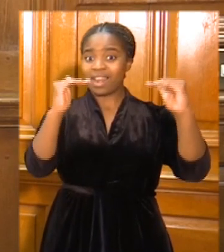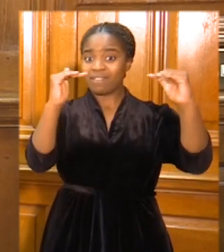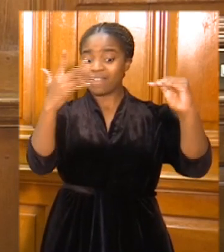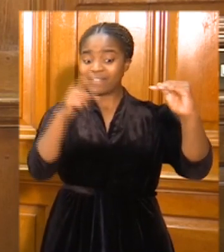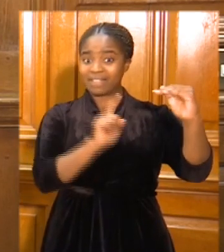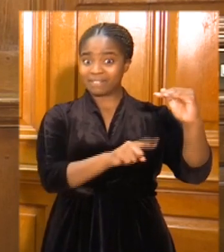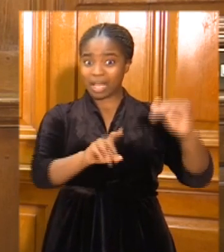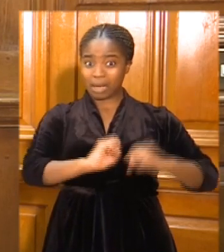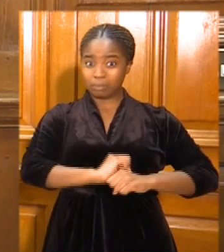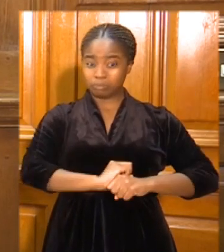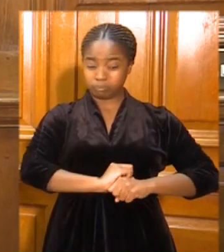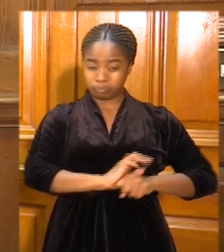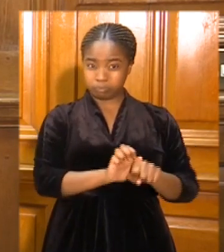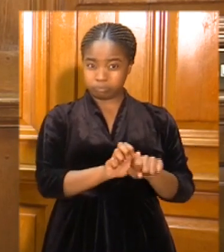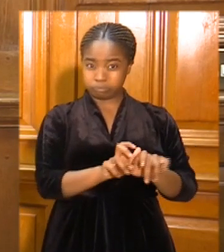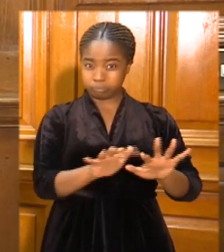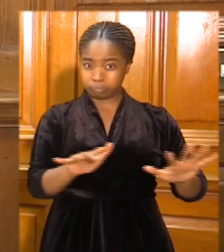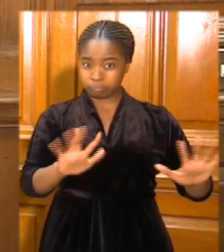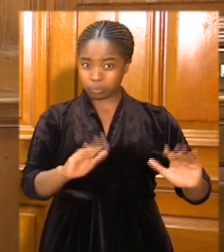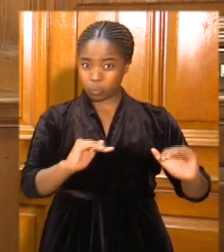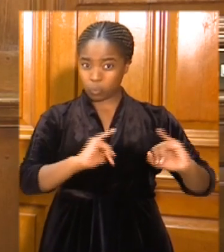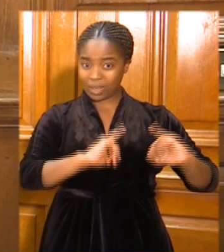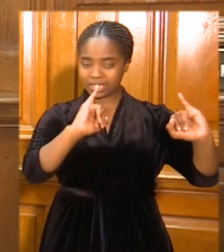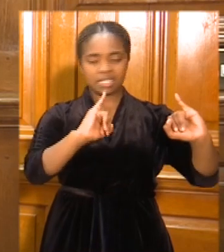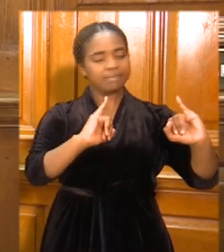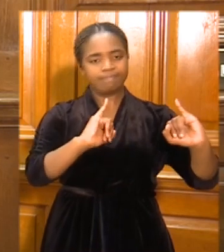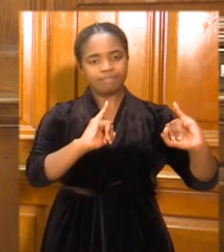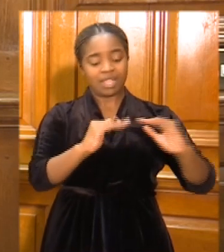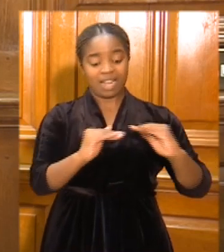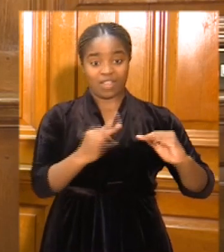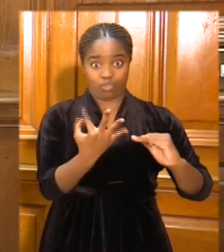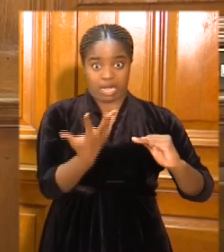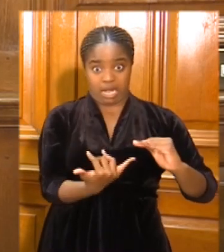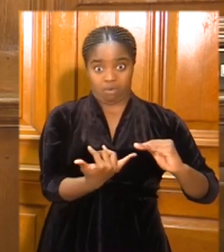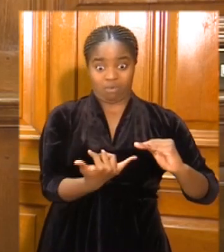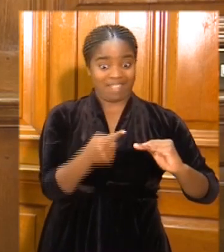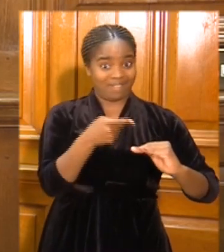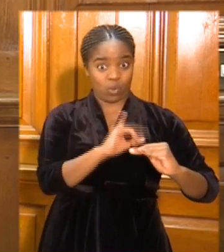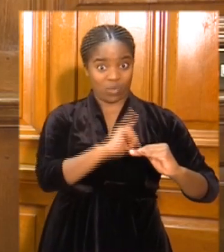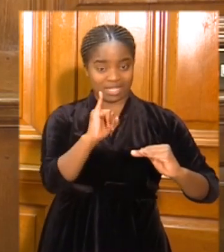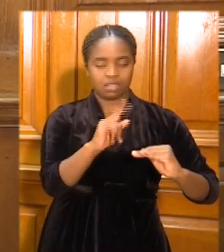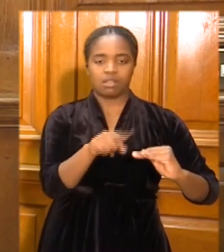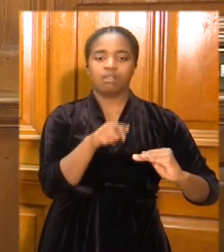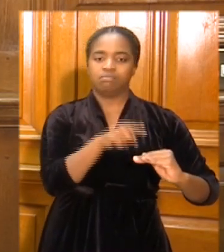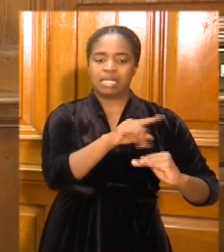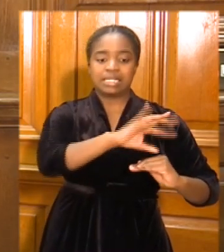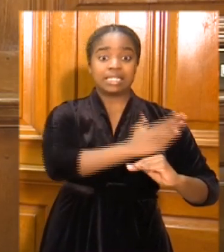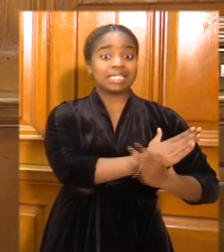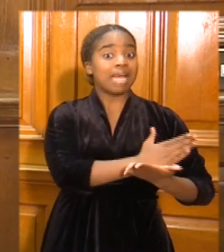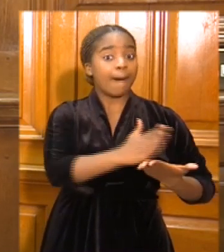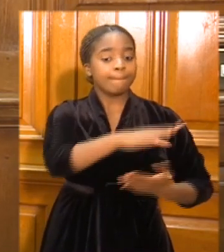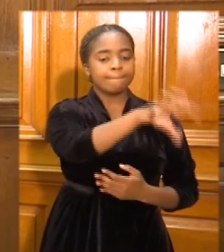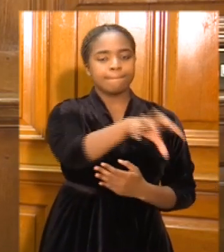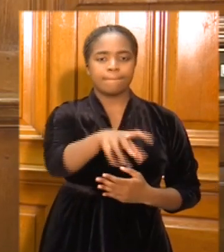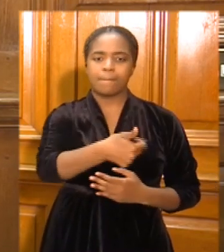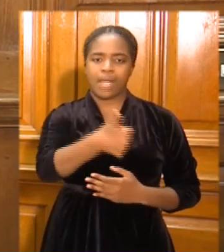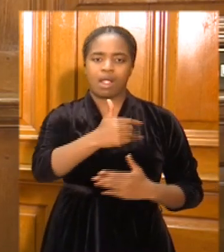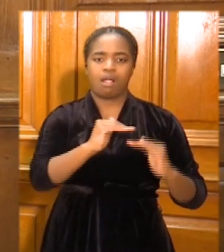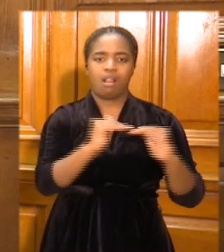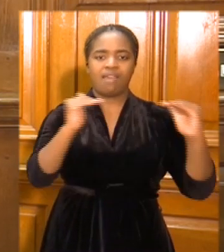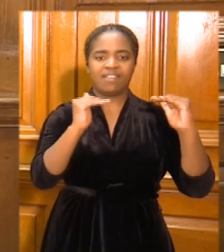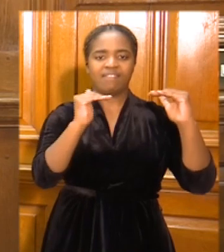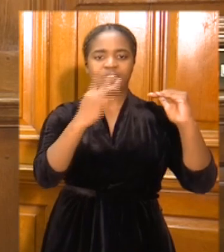if the spread of infection is not contained despite our interventions, and that